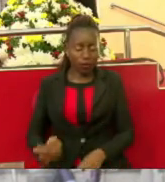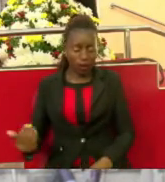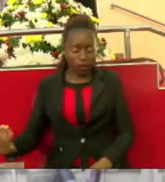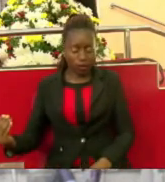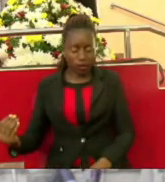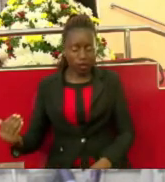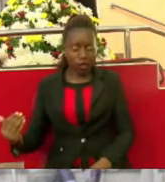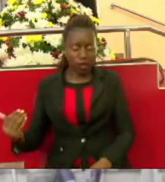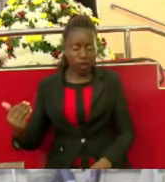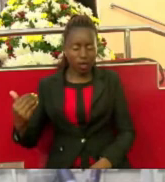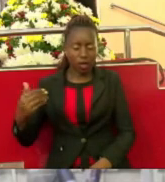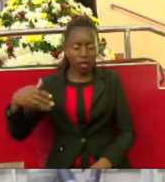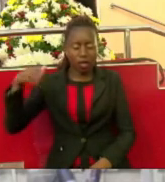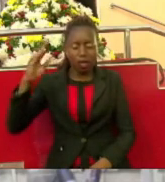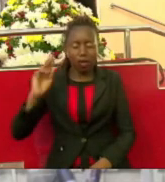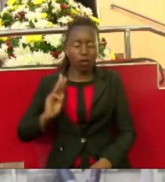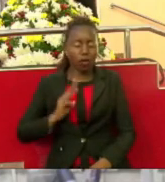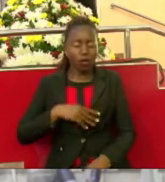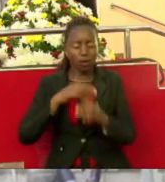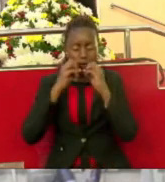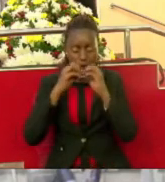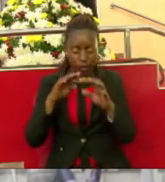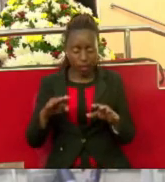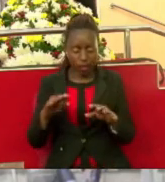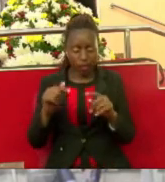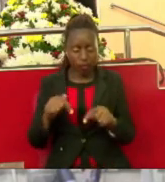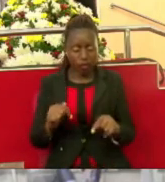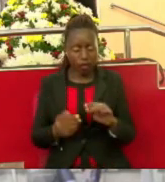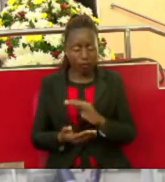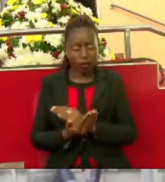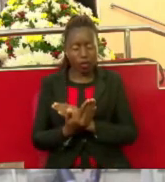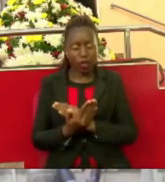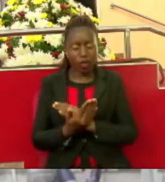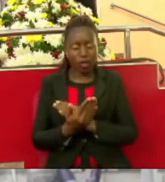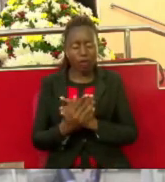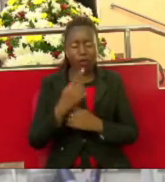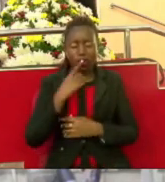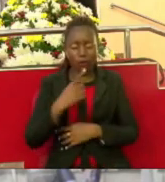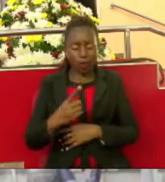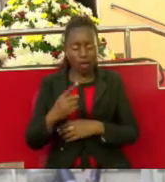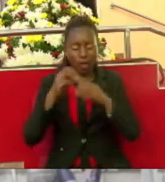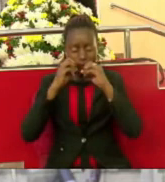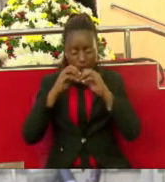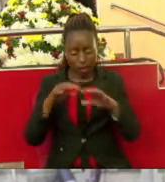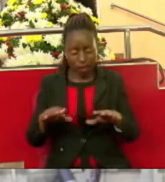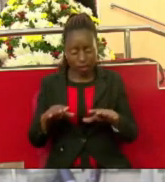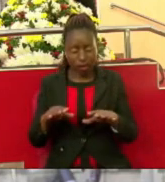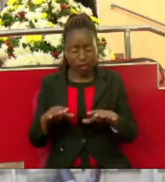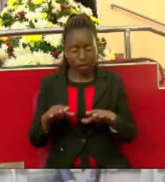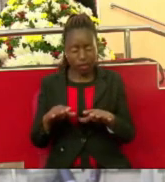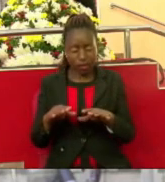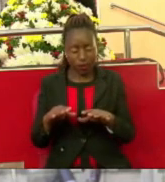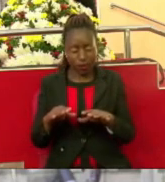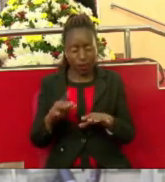Jehovah God, we bless them this morning. We command your blessings upon their lives, King of Glory. That as they take care of